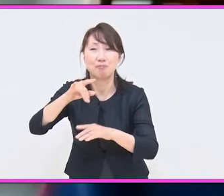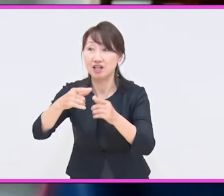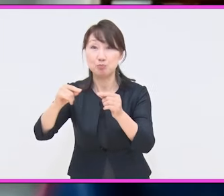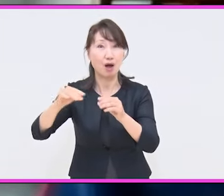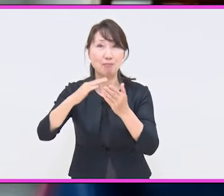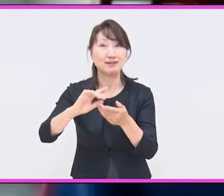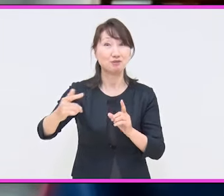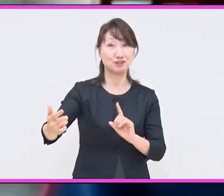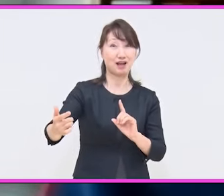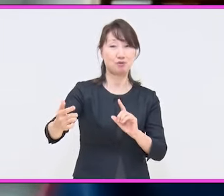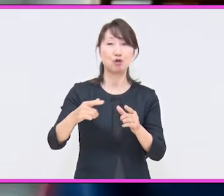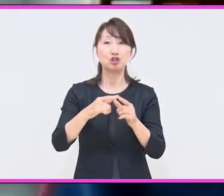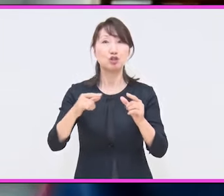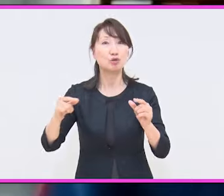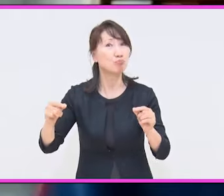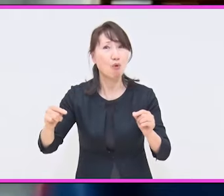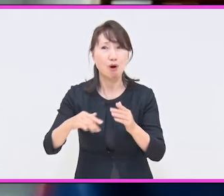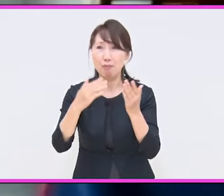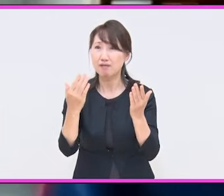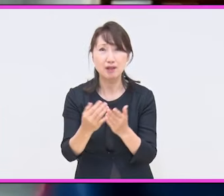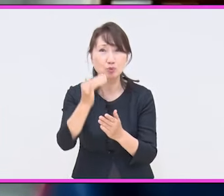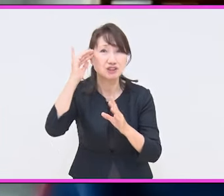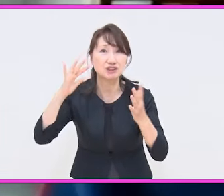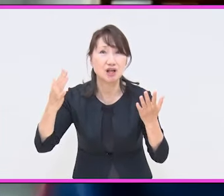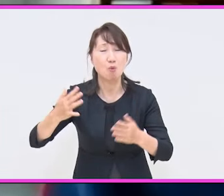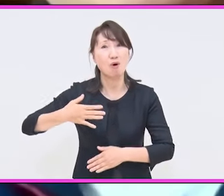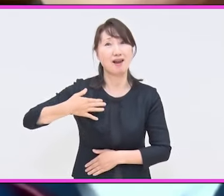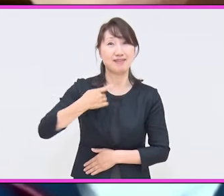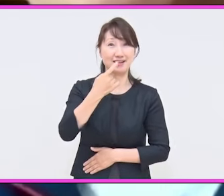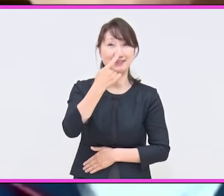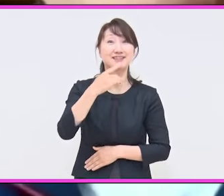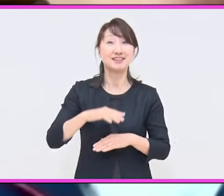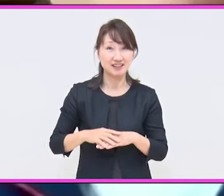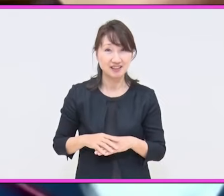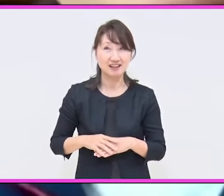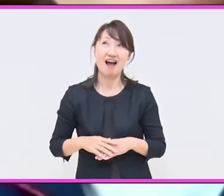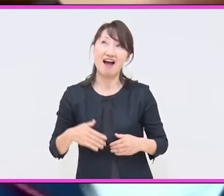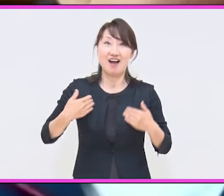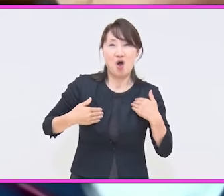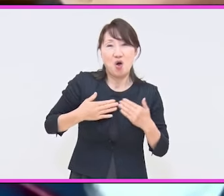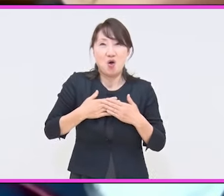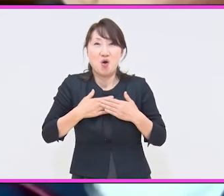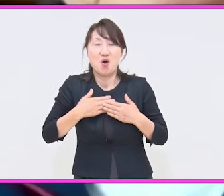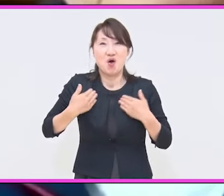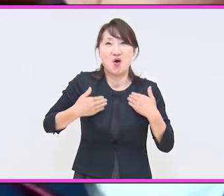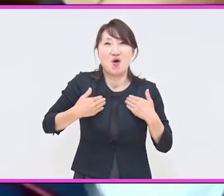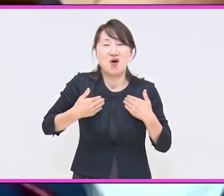I knew nothing about Japan, but it was just such an exciting time.